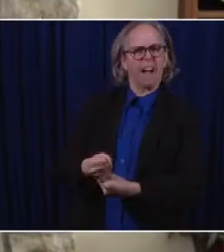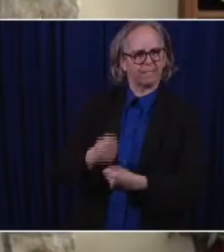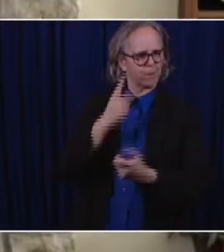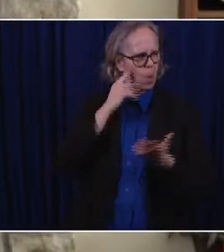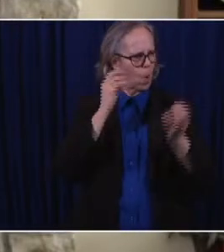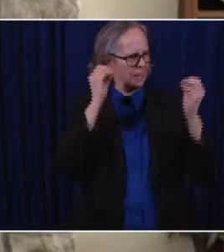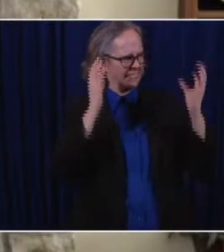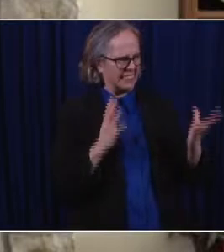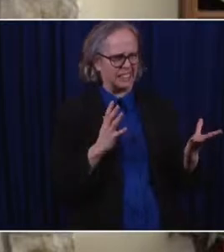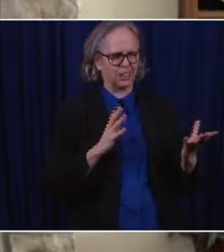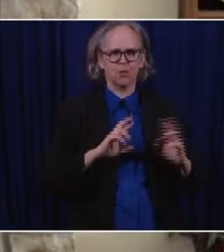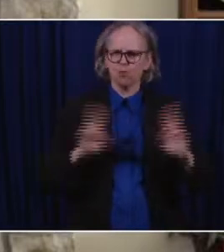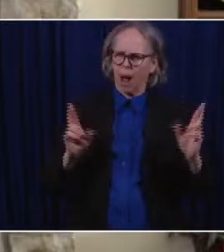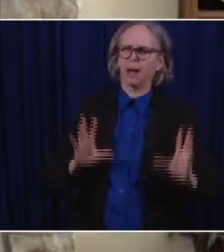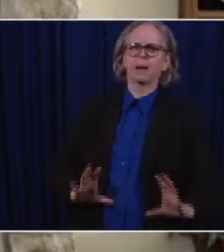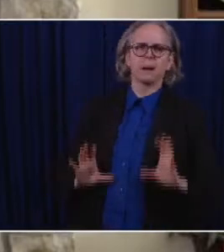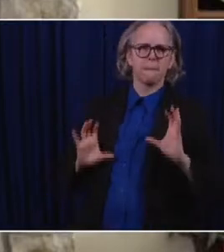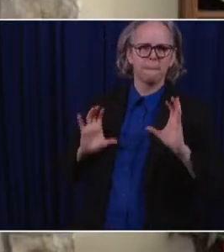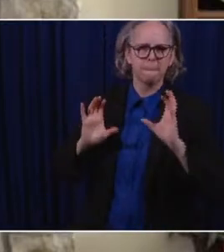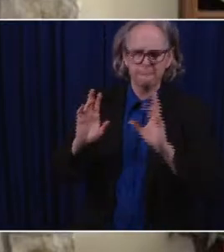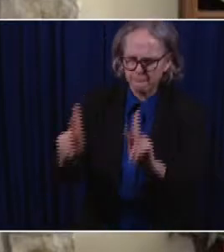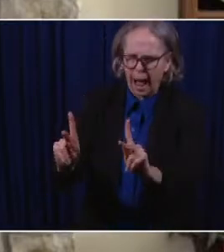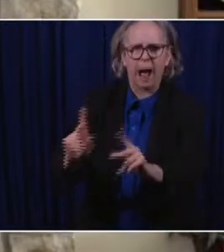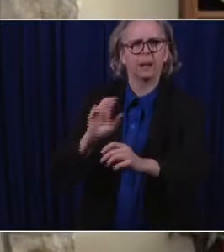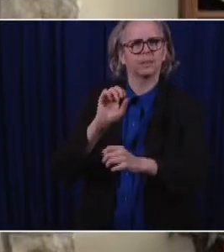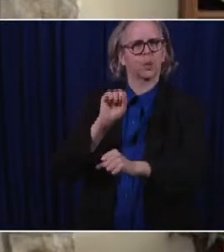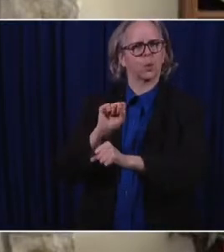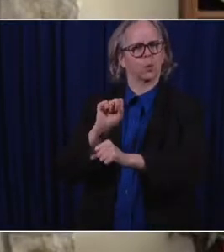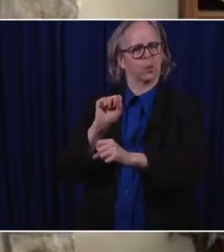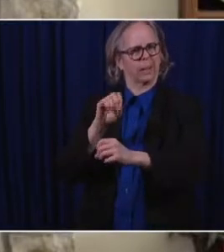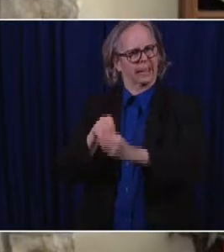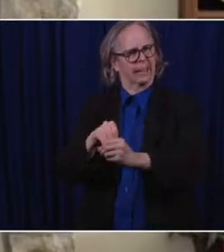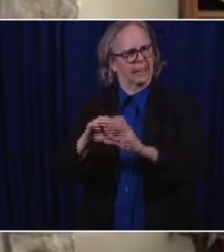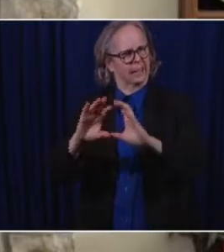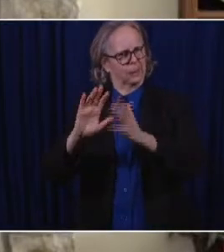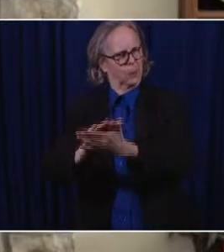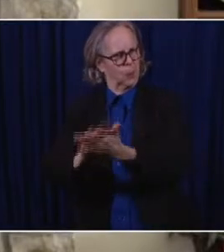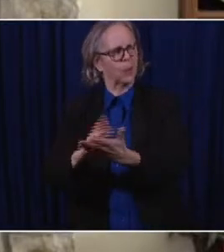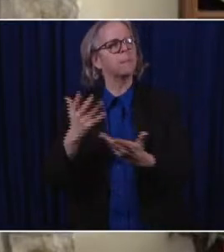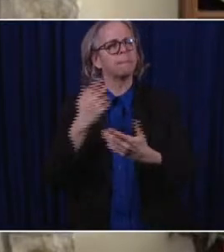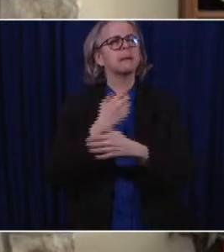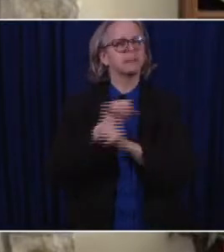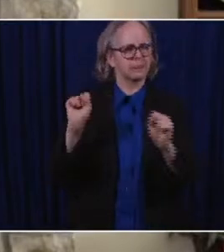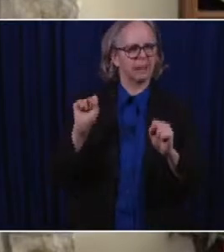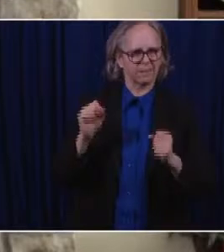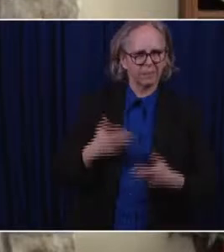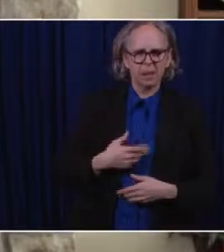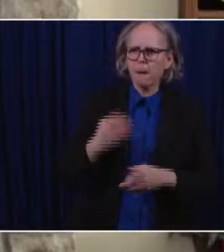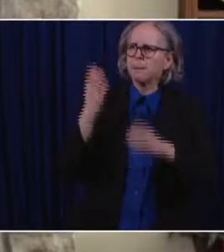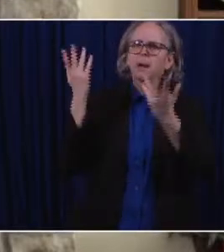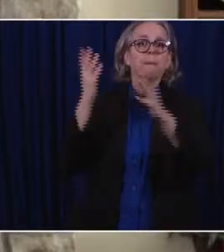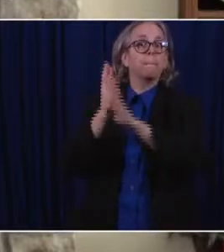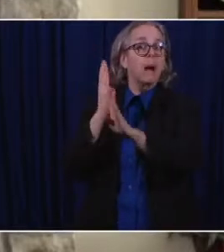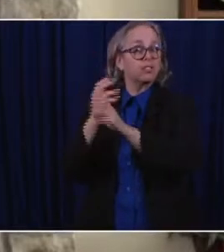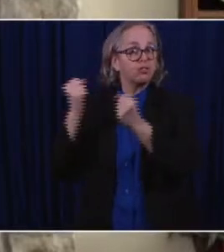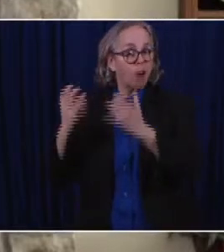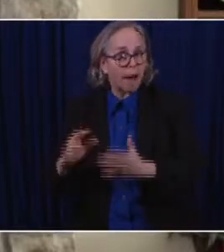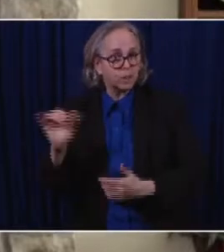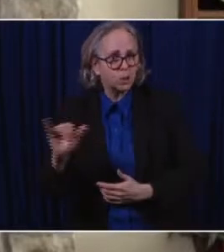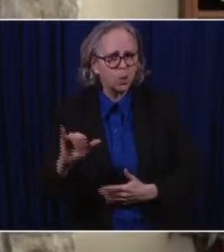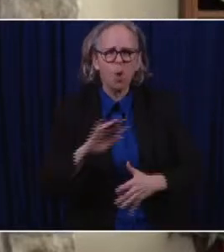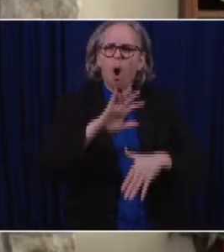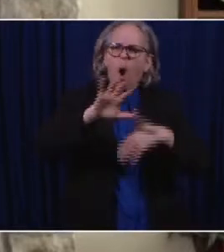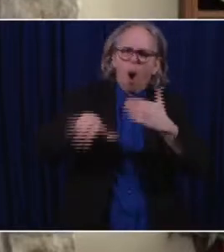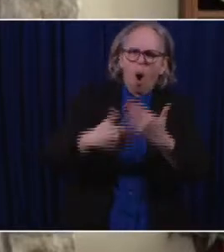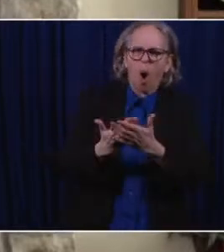should give people confidence, should give teachers confidence, should give bus drivers confidence, should give any employee of that